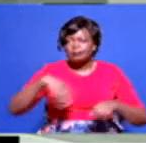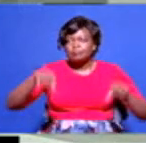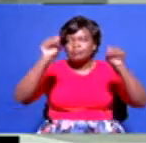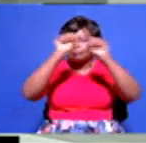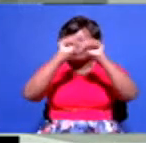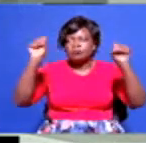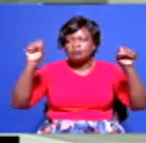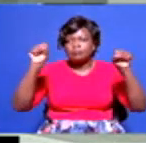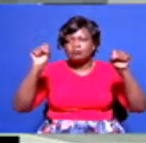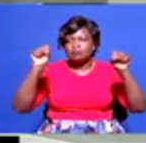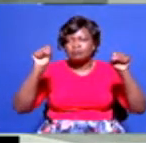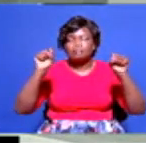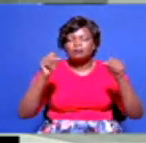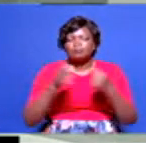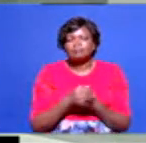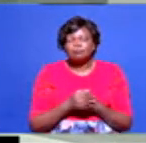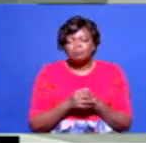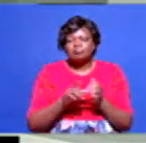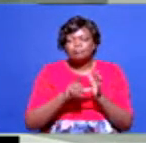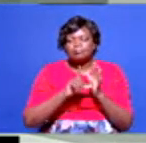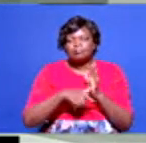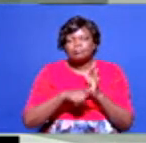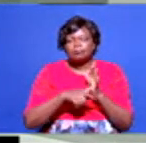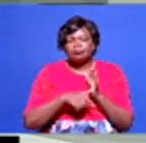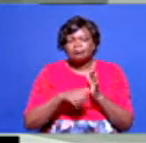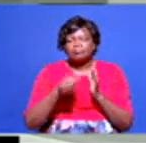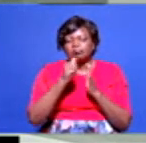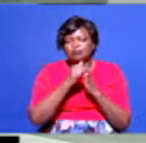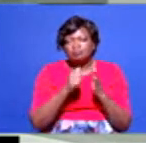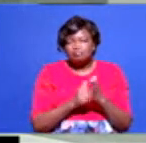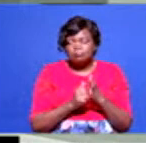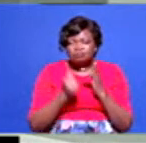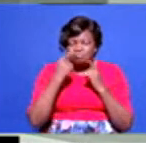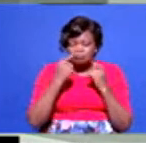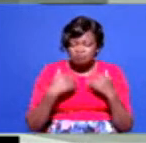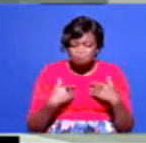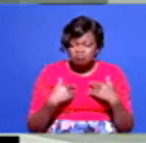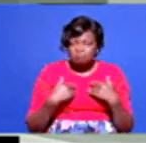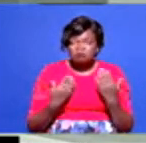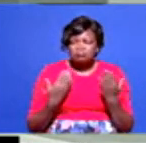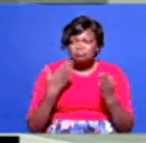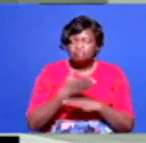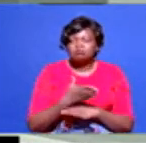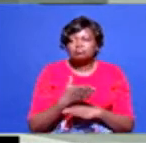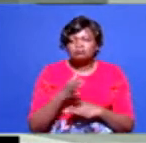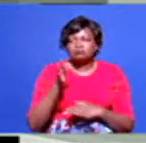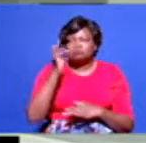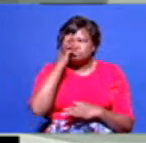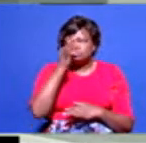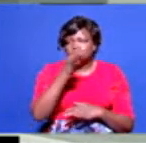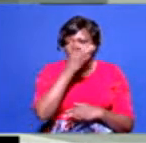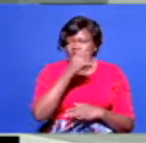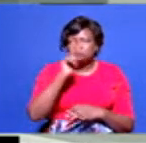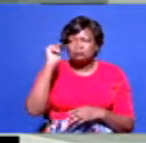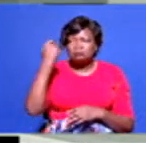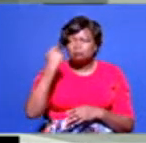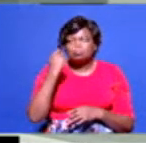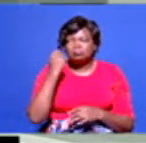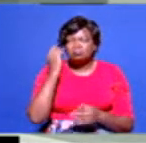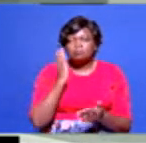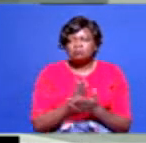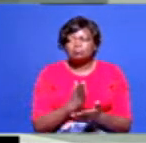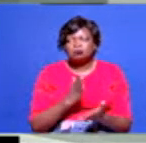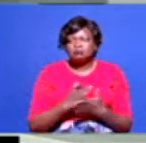are looking at it not too long. The state is in mourning following the death of Stanley Emilio Mwai Kibaki. Kenyans totally